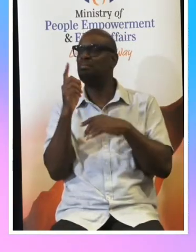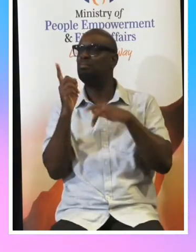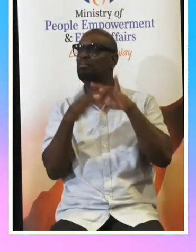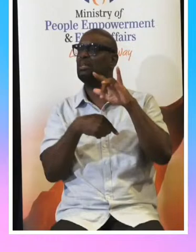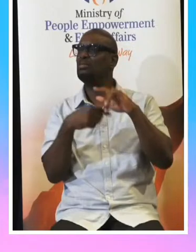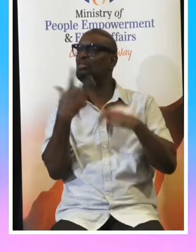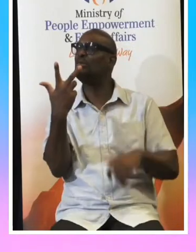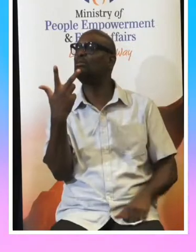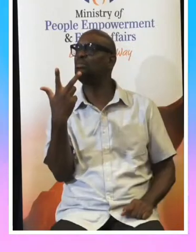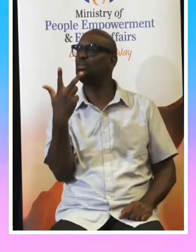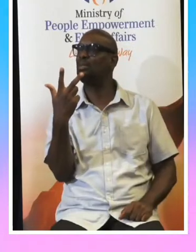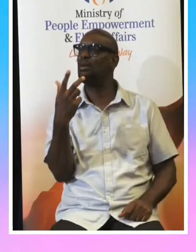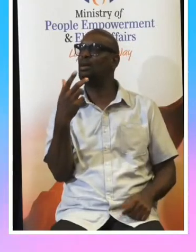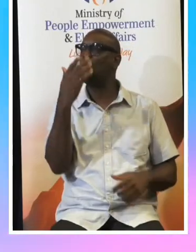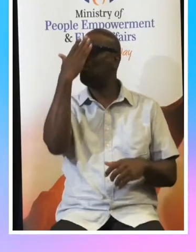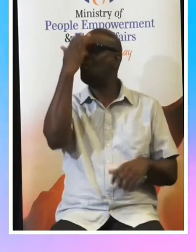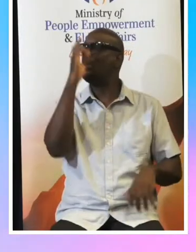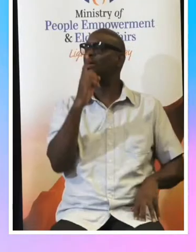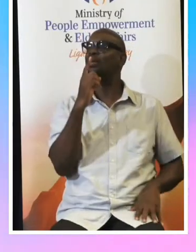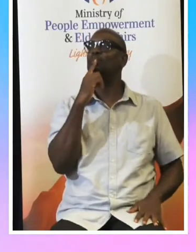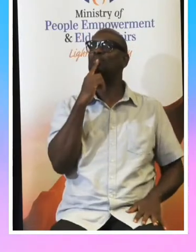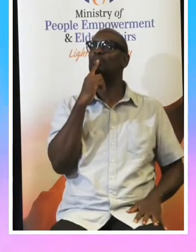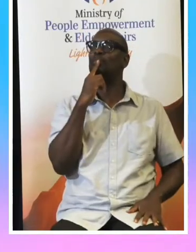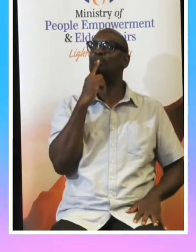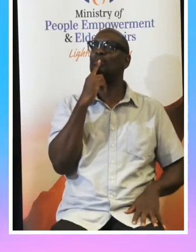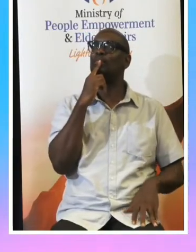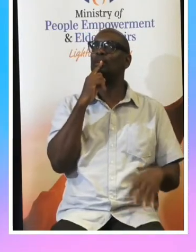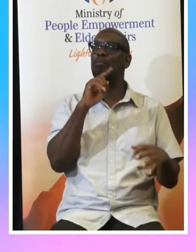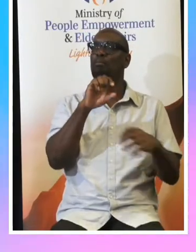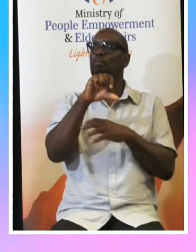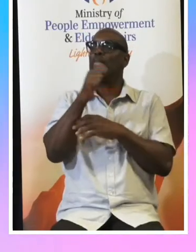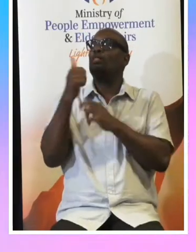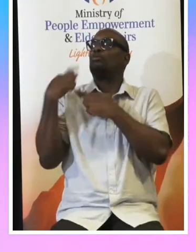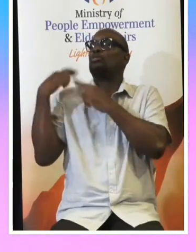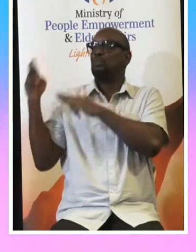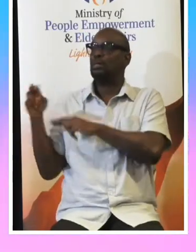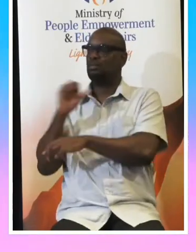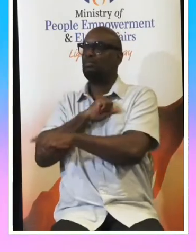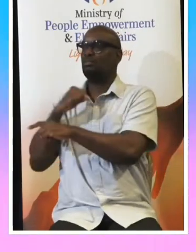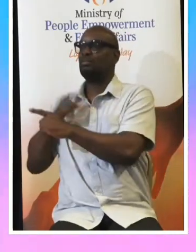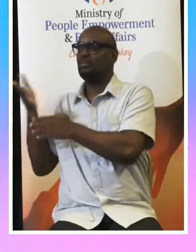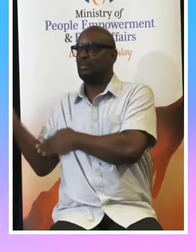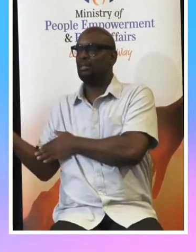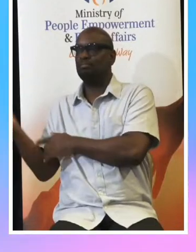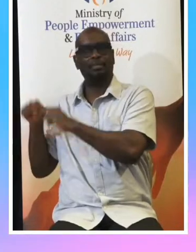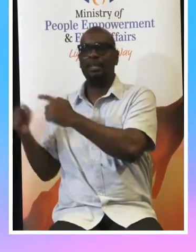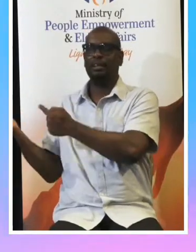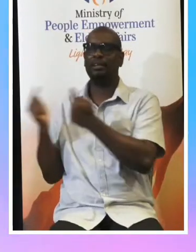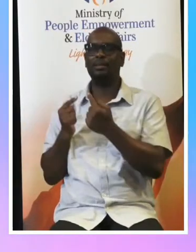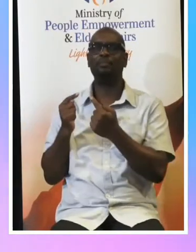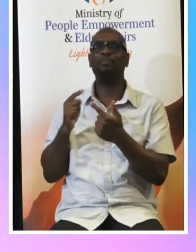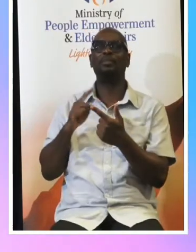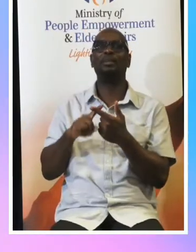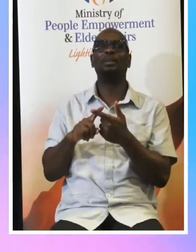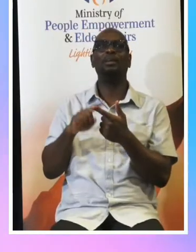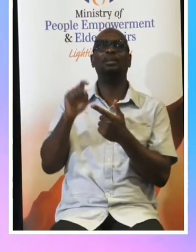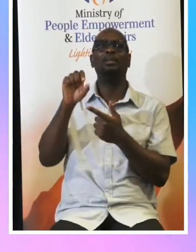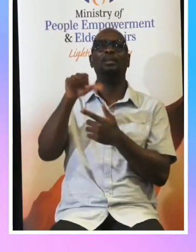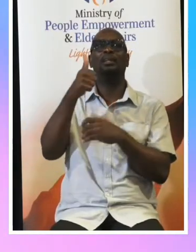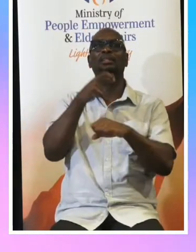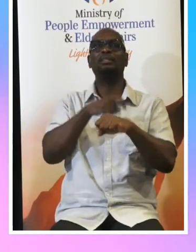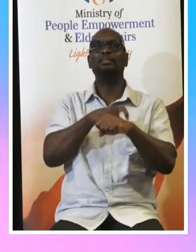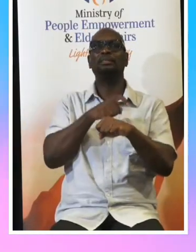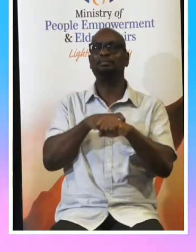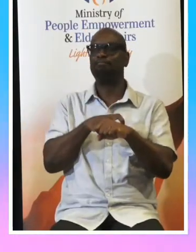because Senate, commitment in the Senate. In fact, another time, I remember we were up Alexandra's and he